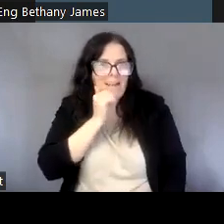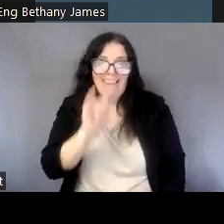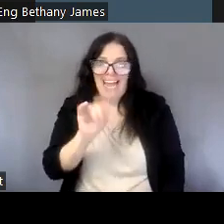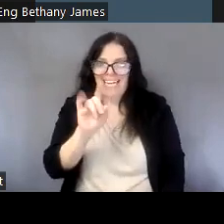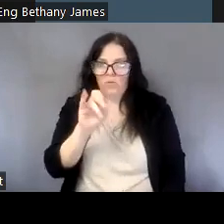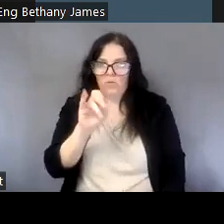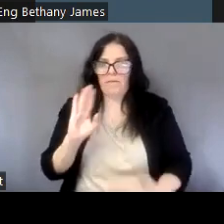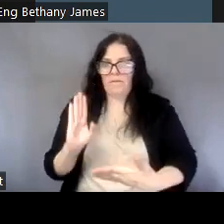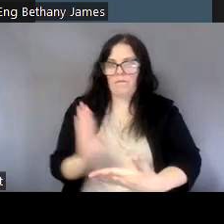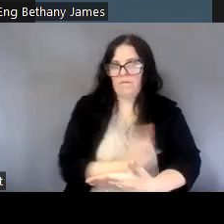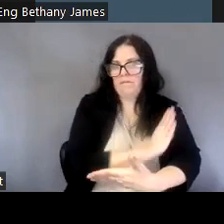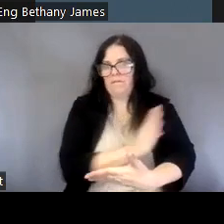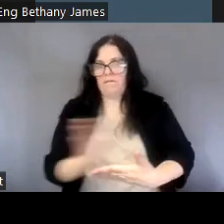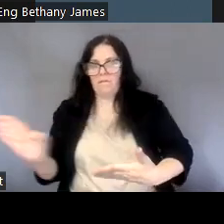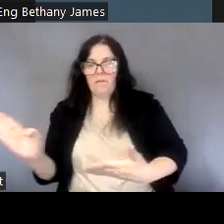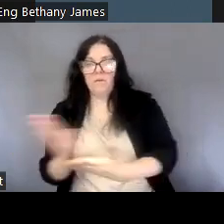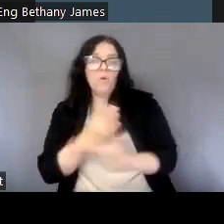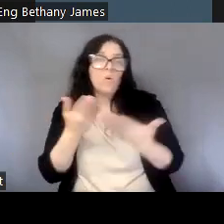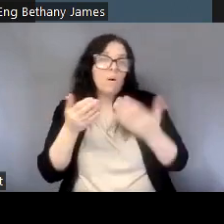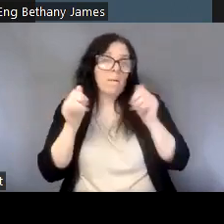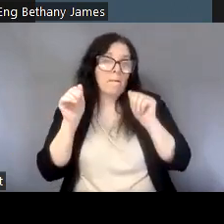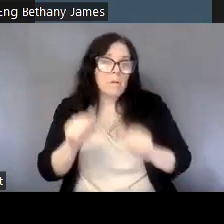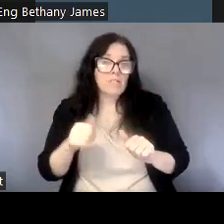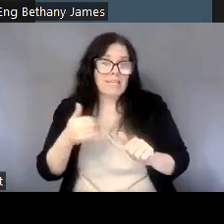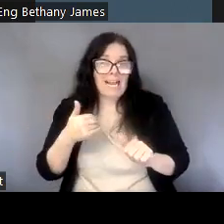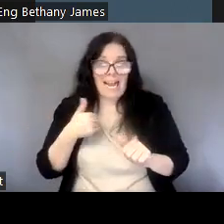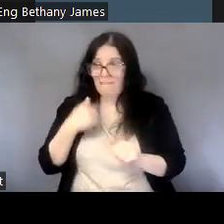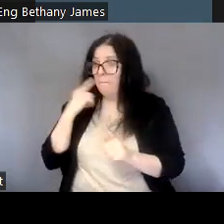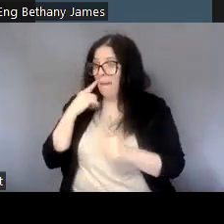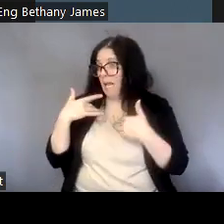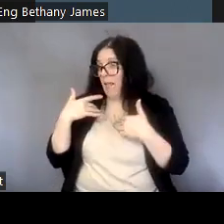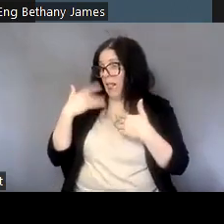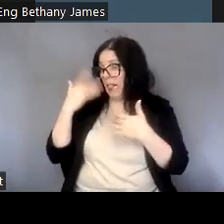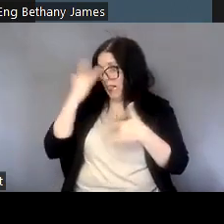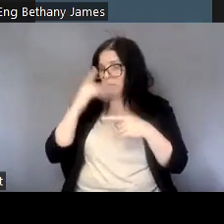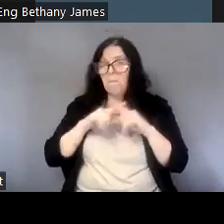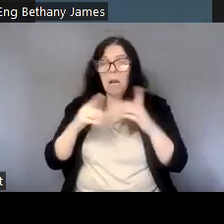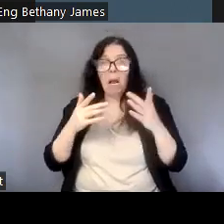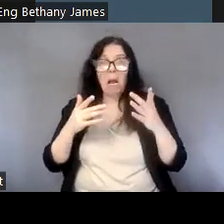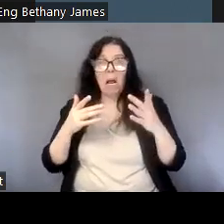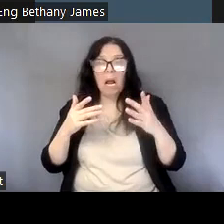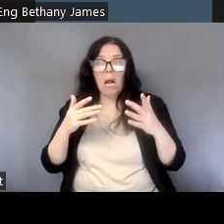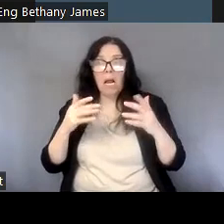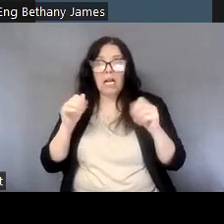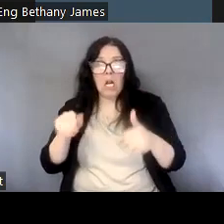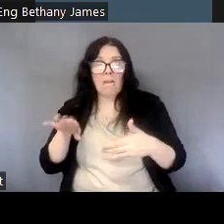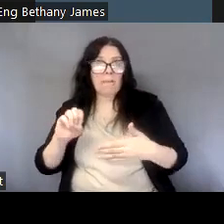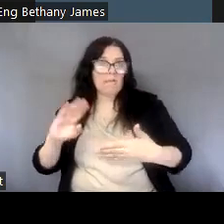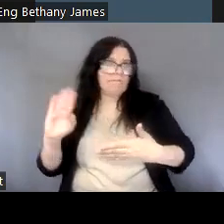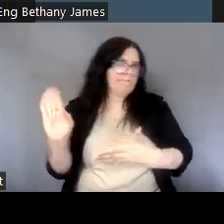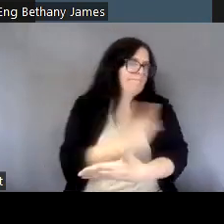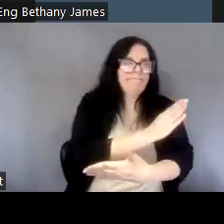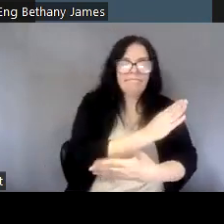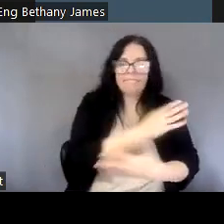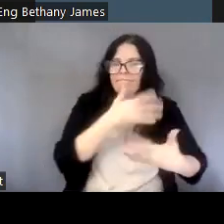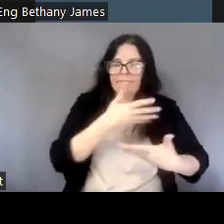disorder. So a person could be diagnosed with a mental illness, but they could have maximum mental disorder, or they could have, what